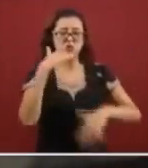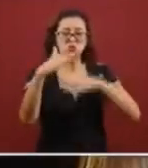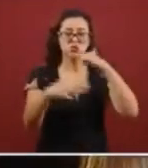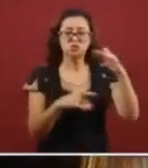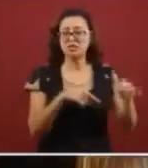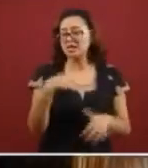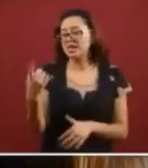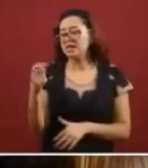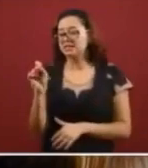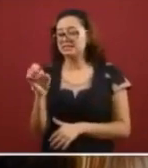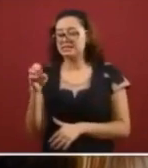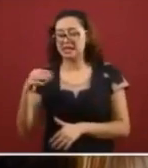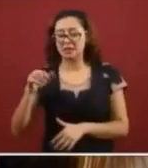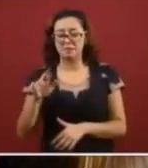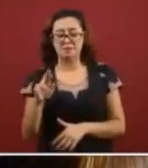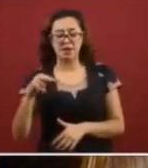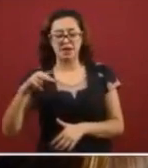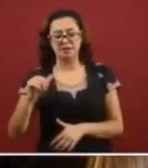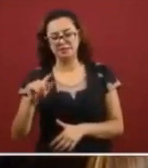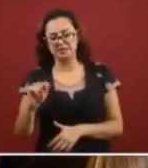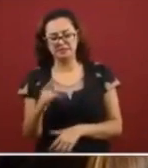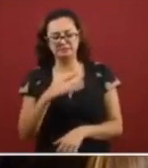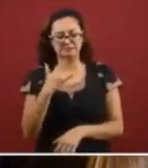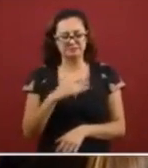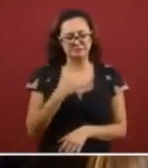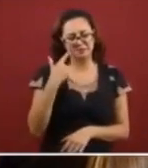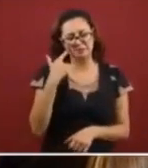that is a problem.